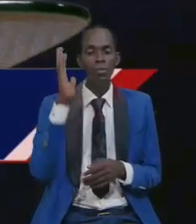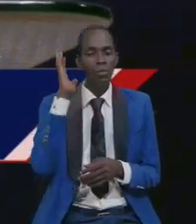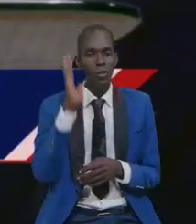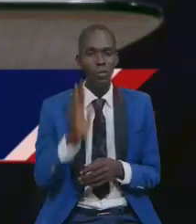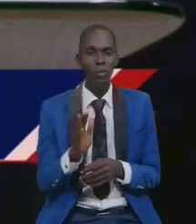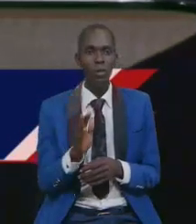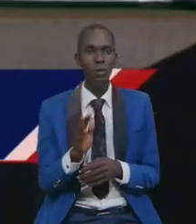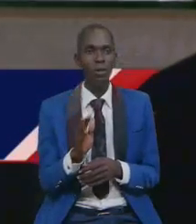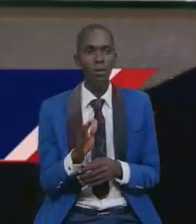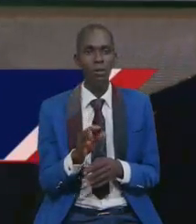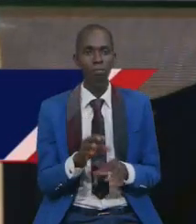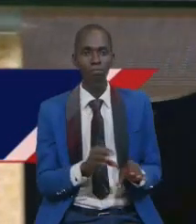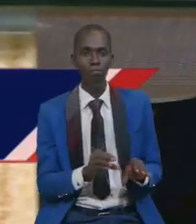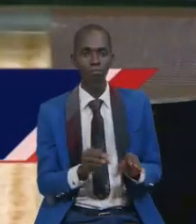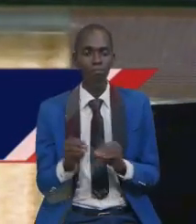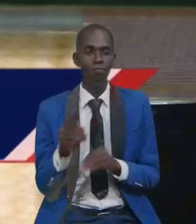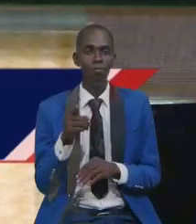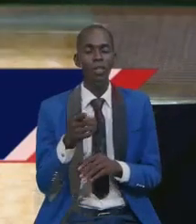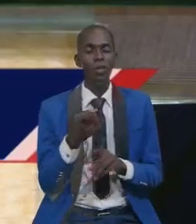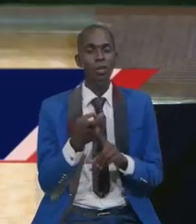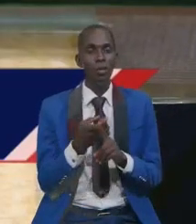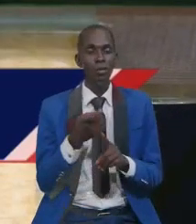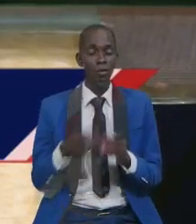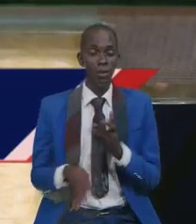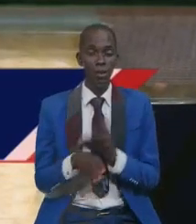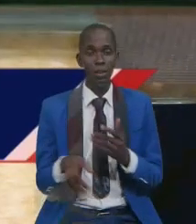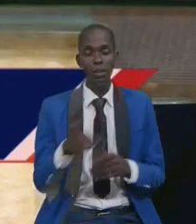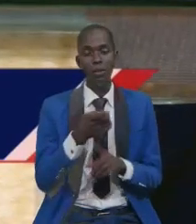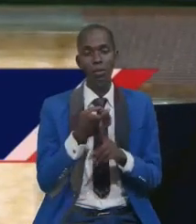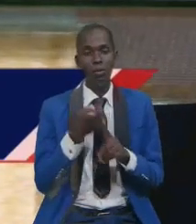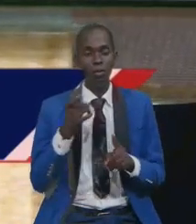thee, Nebuchadnezzar, from men,